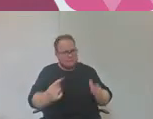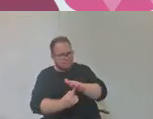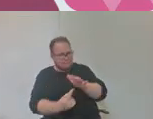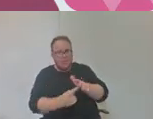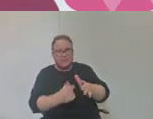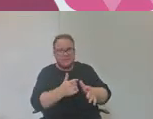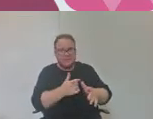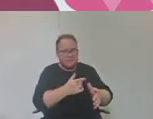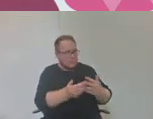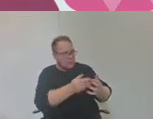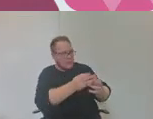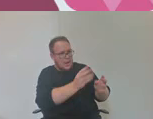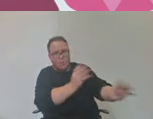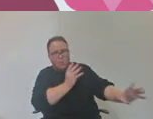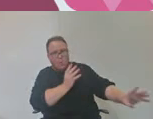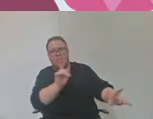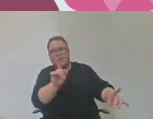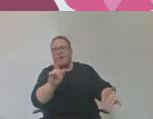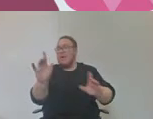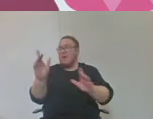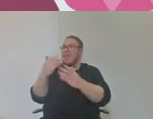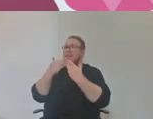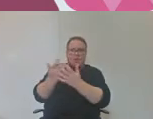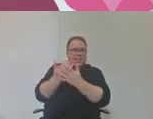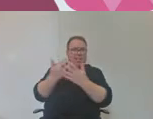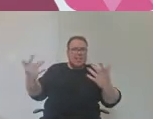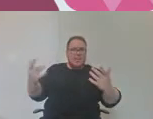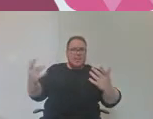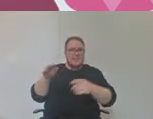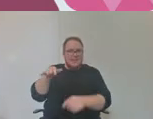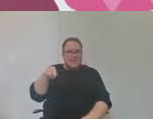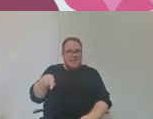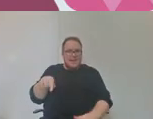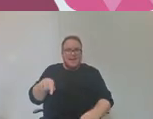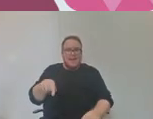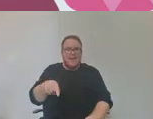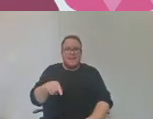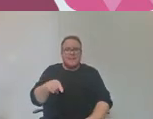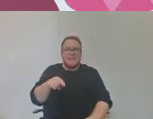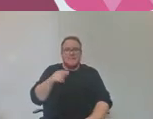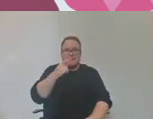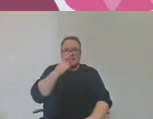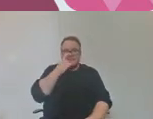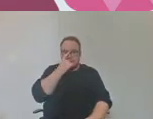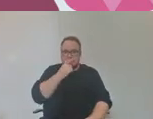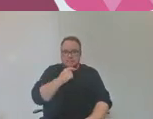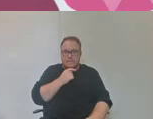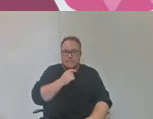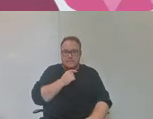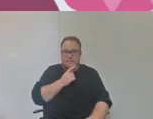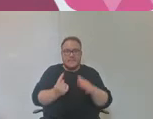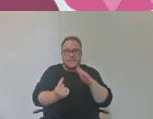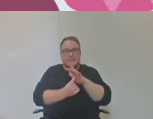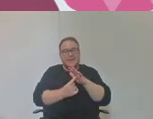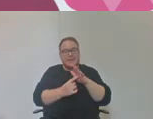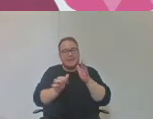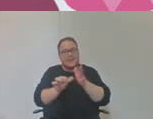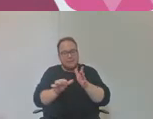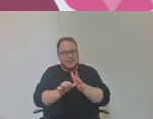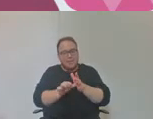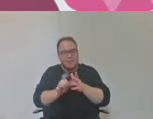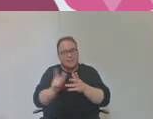Thanks, Ian. There's quite a lot in there, really. I think our key problem, as I said in my presentation, is workforce. We